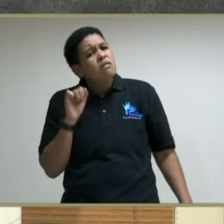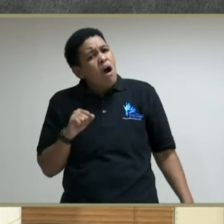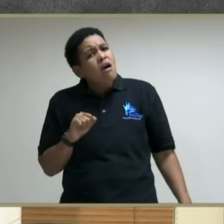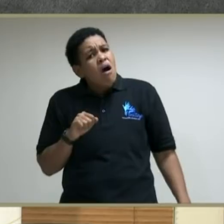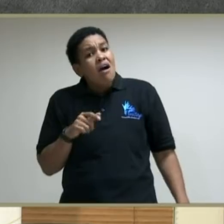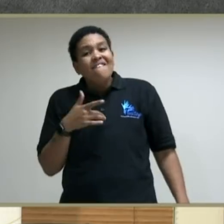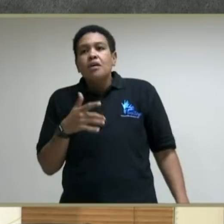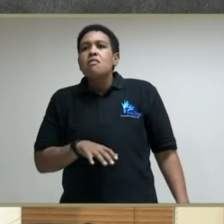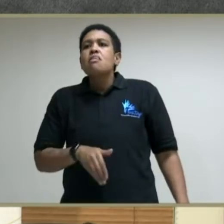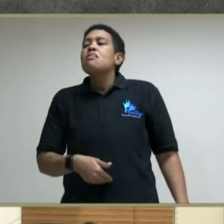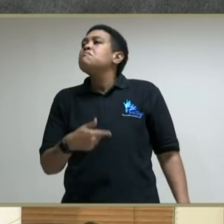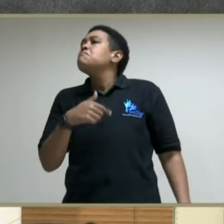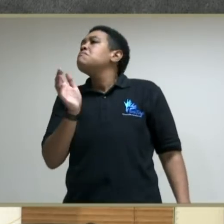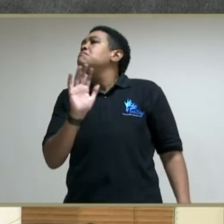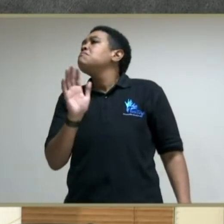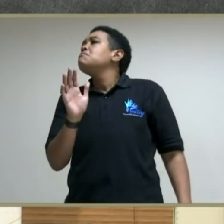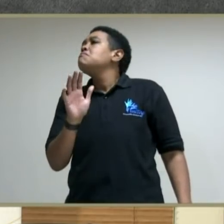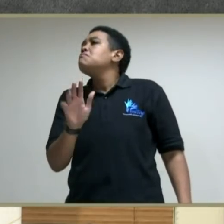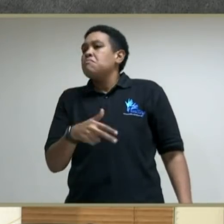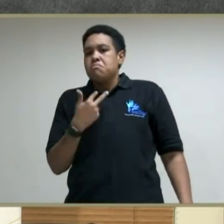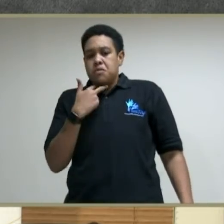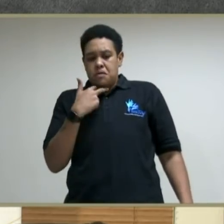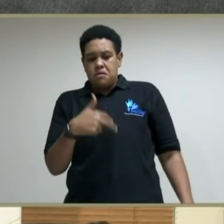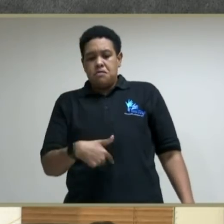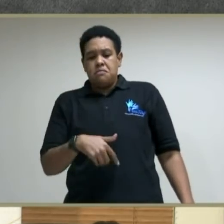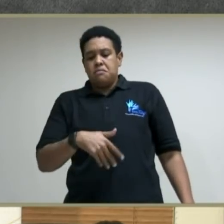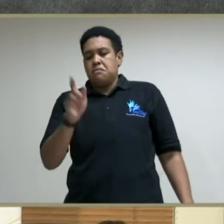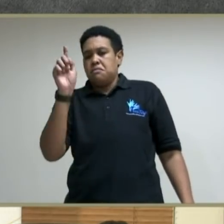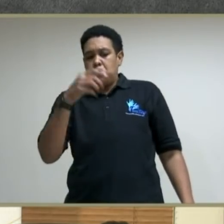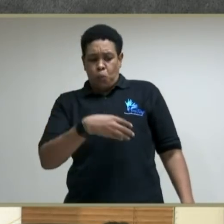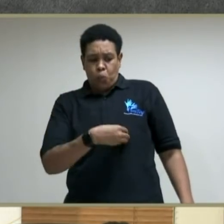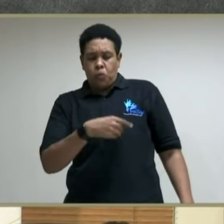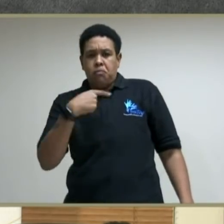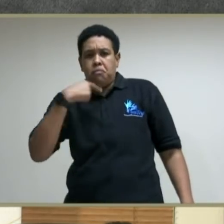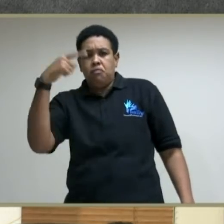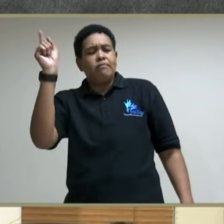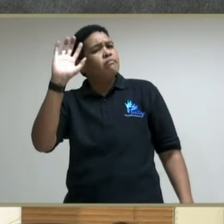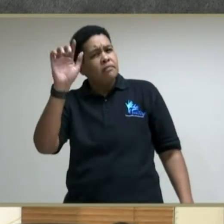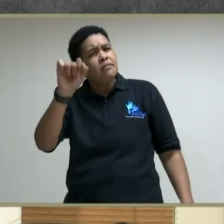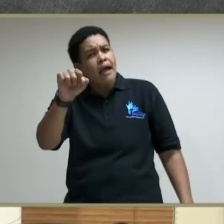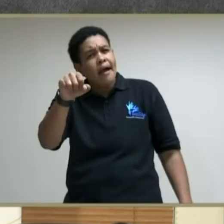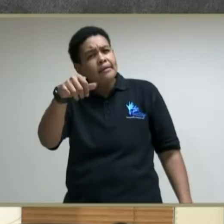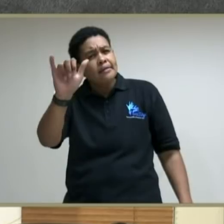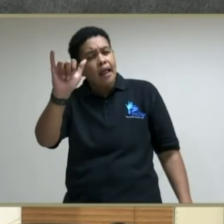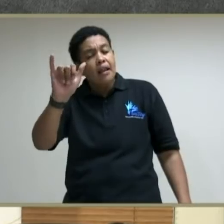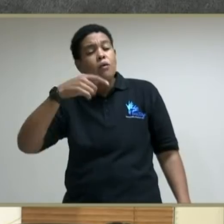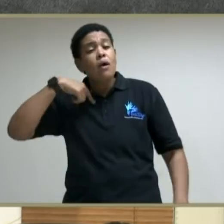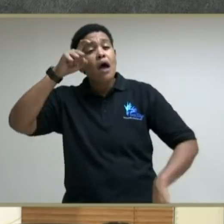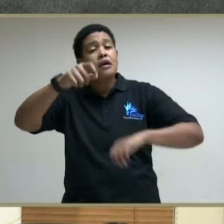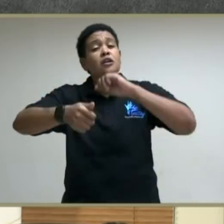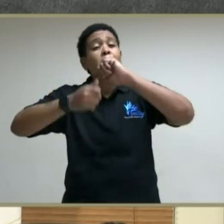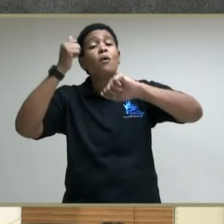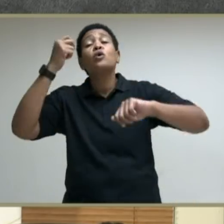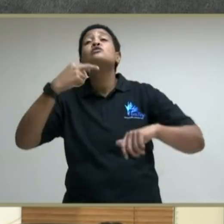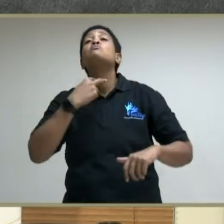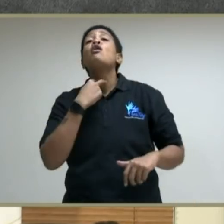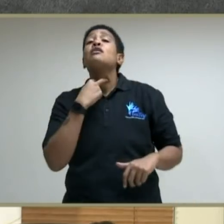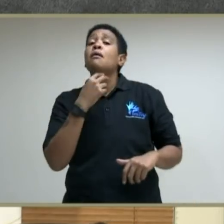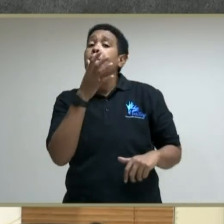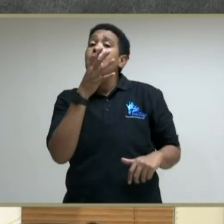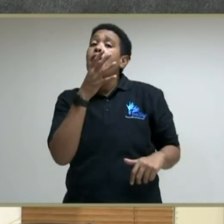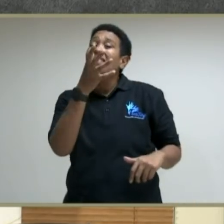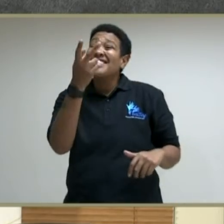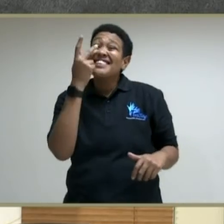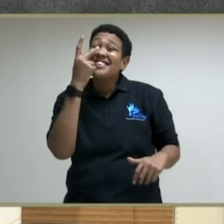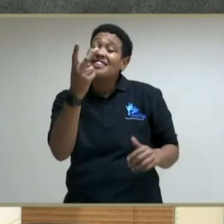get vaccinated, to have discussions with them. We're asking most of our pregnant mothers